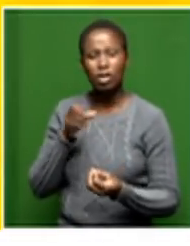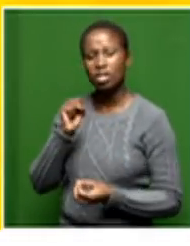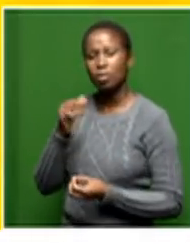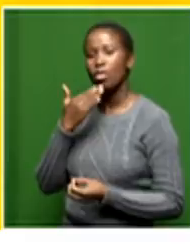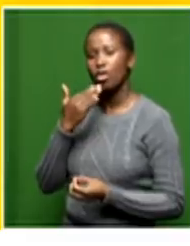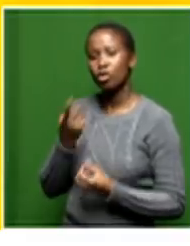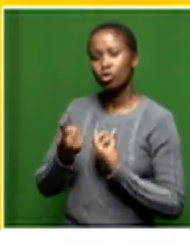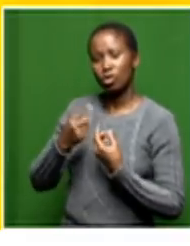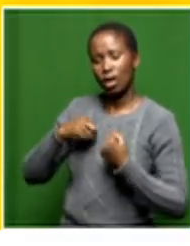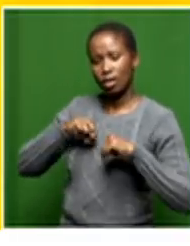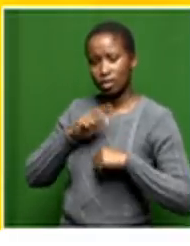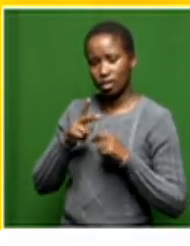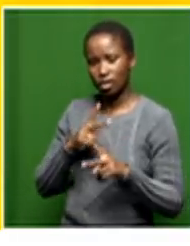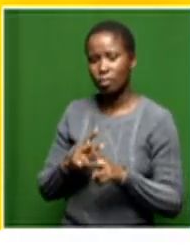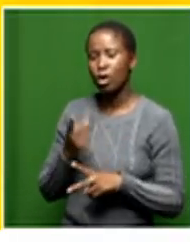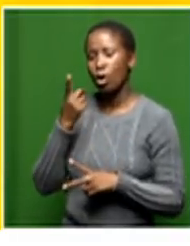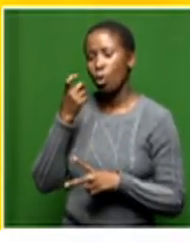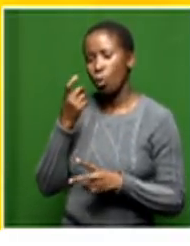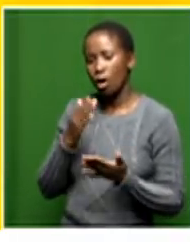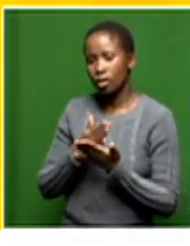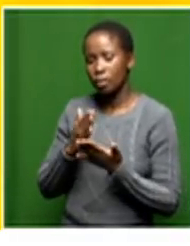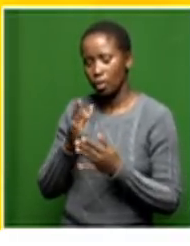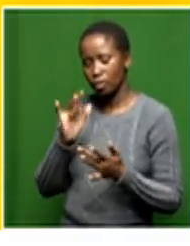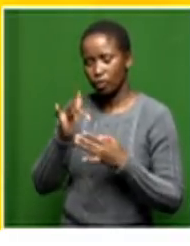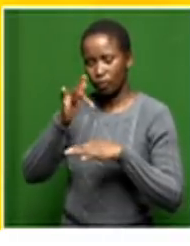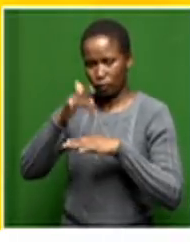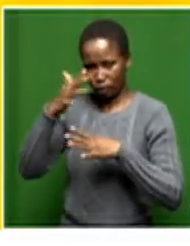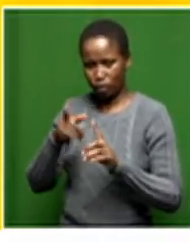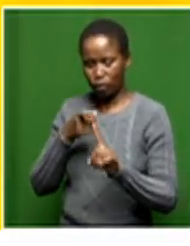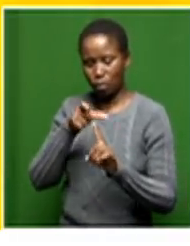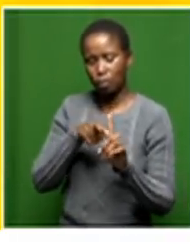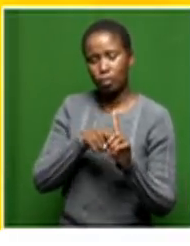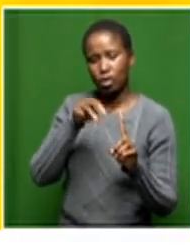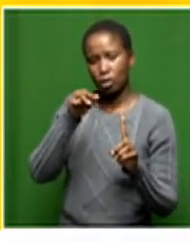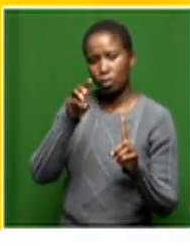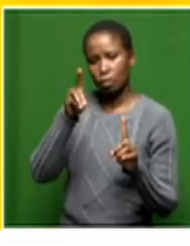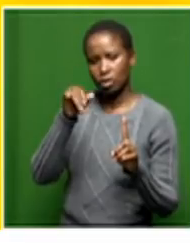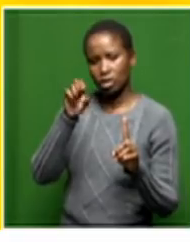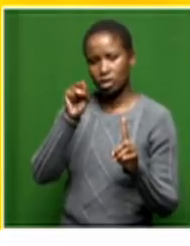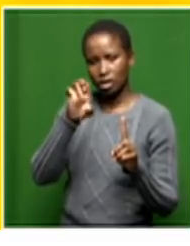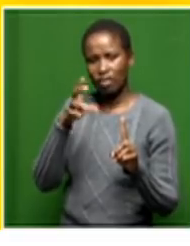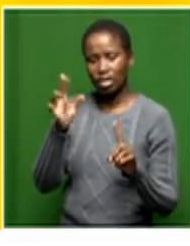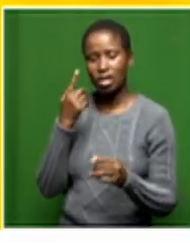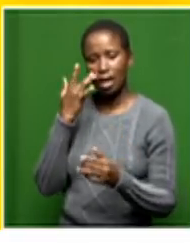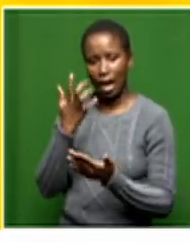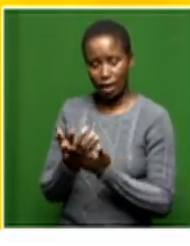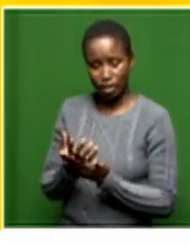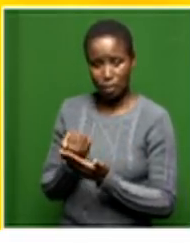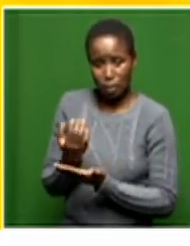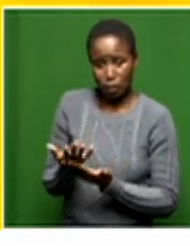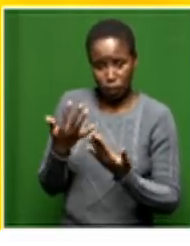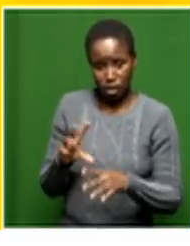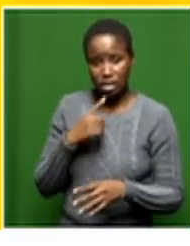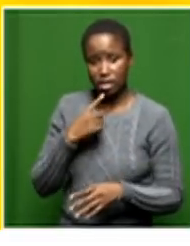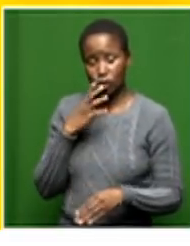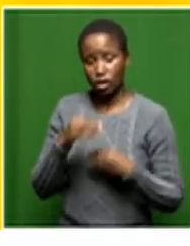back to us. Now, one of the other touch points that Thandi Modise gave evidence about was, of course, the